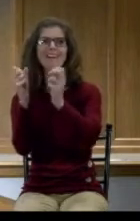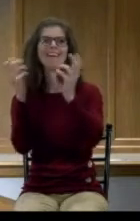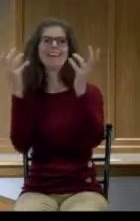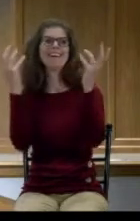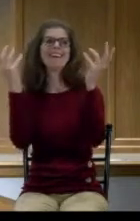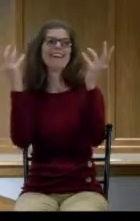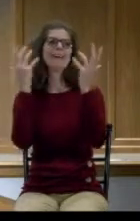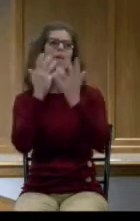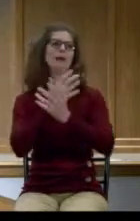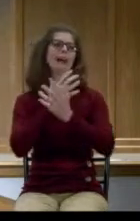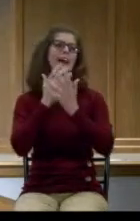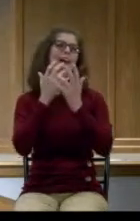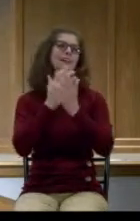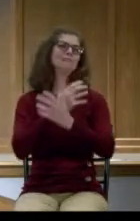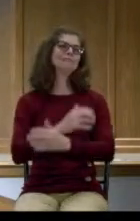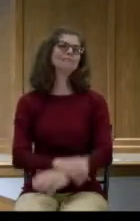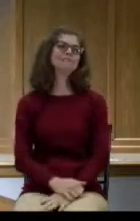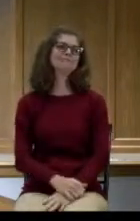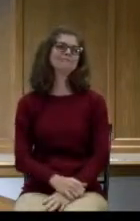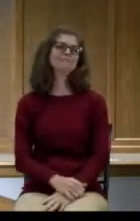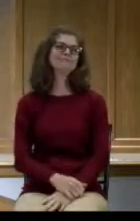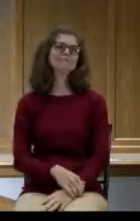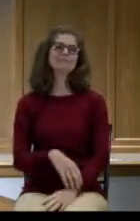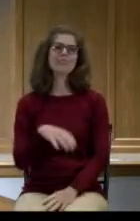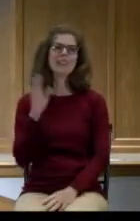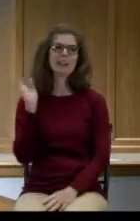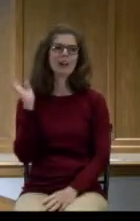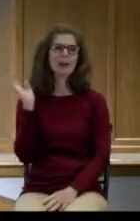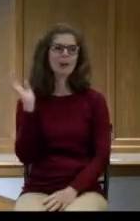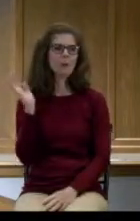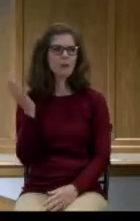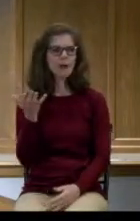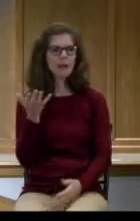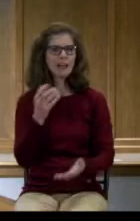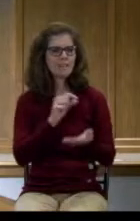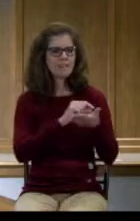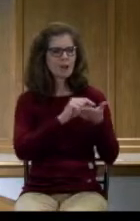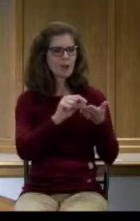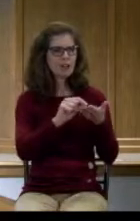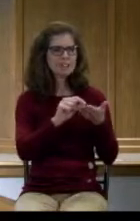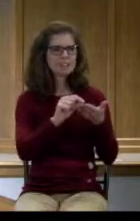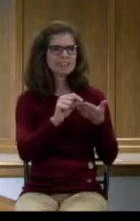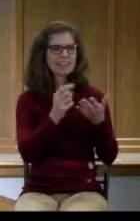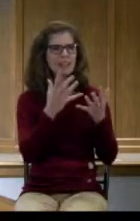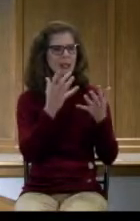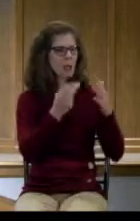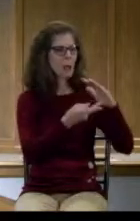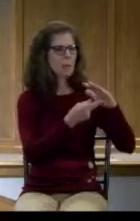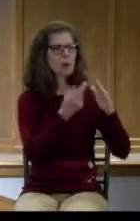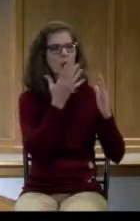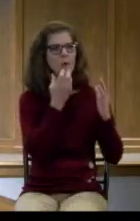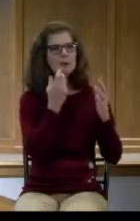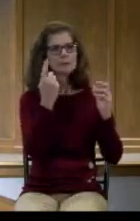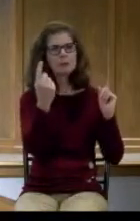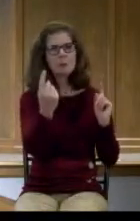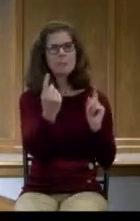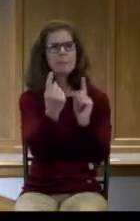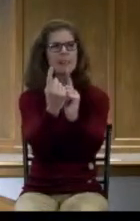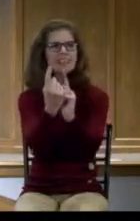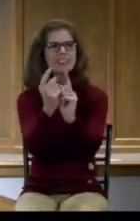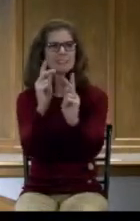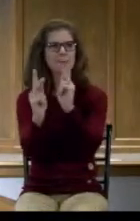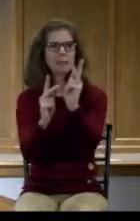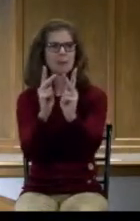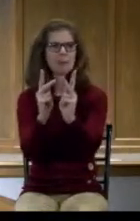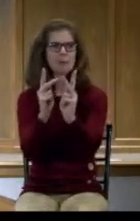The reason that Paul wants to see these people isn't just so they can shoot the breeze and have some fun and laugh and just create joy. Like, Paul wants